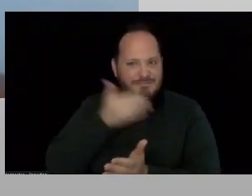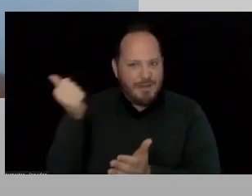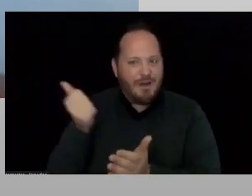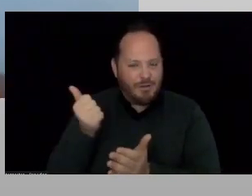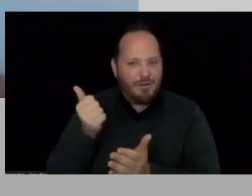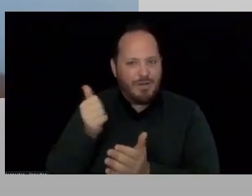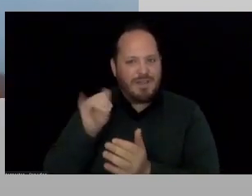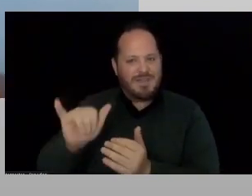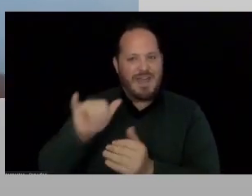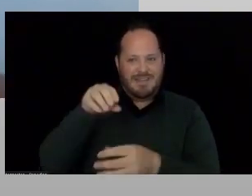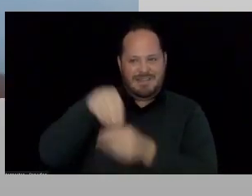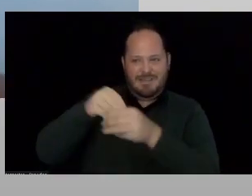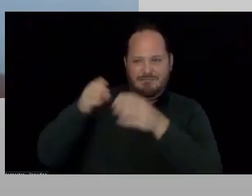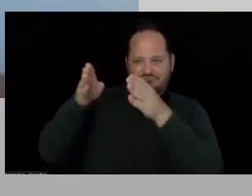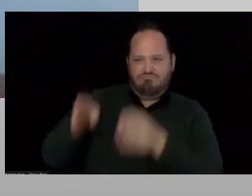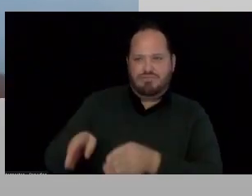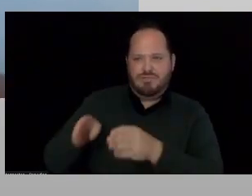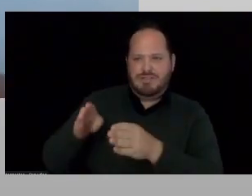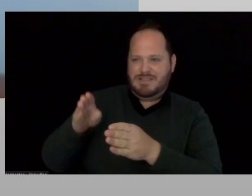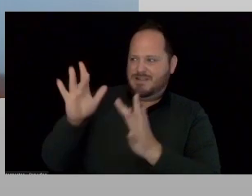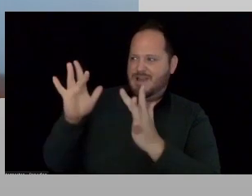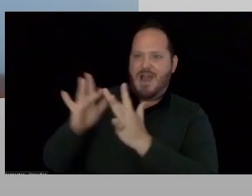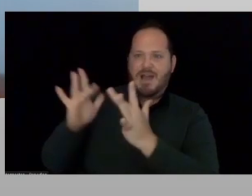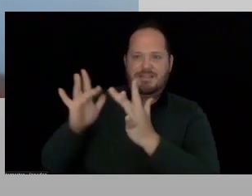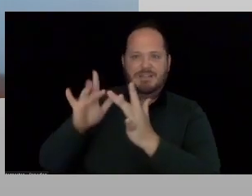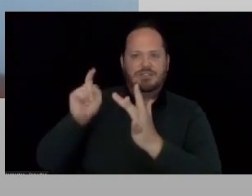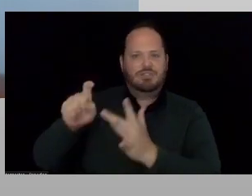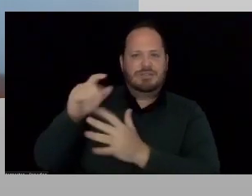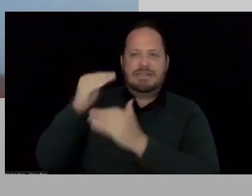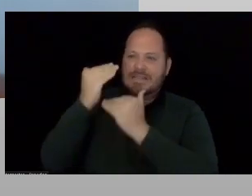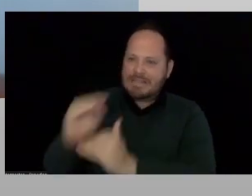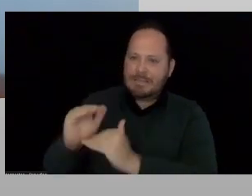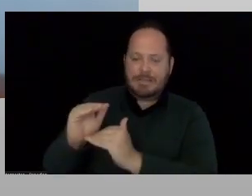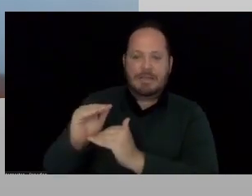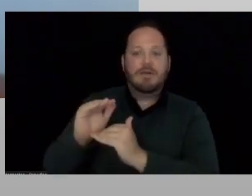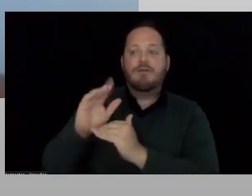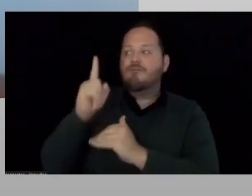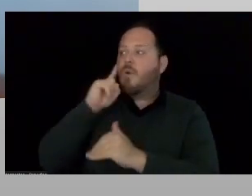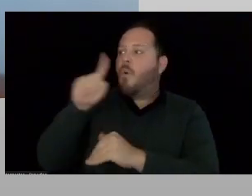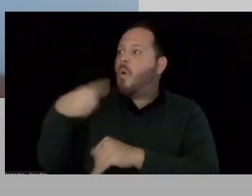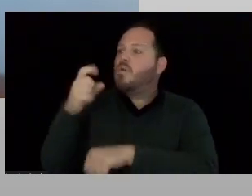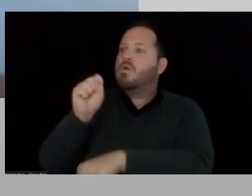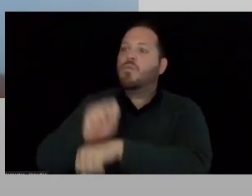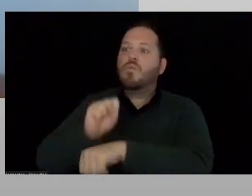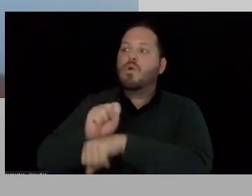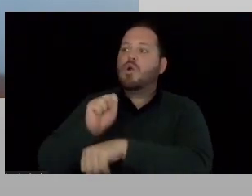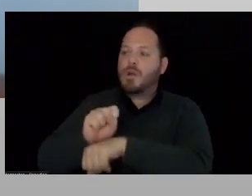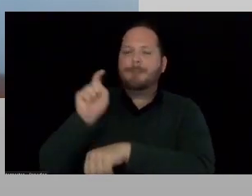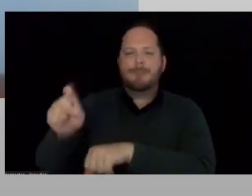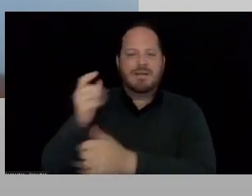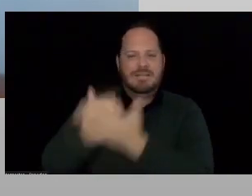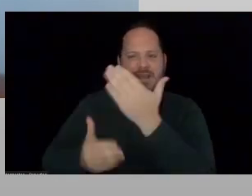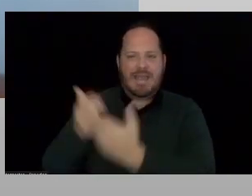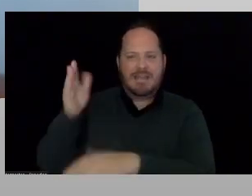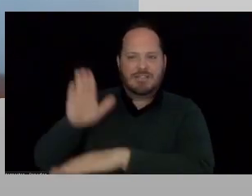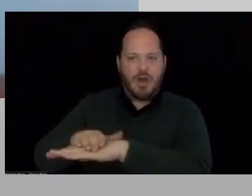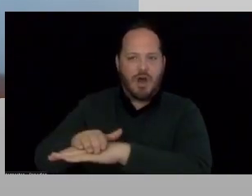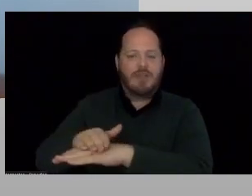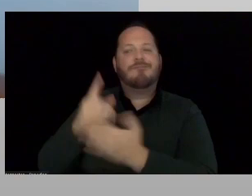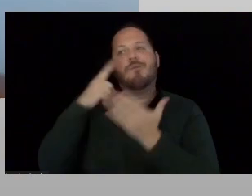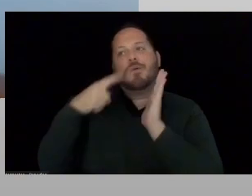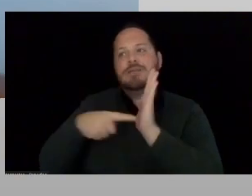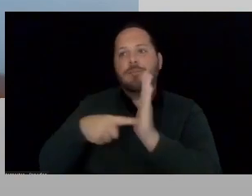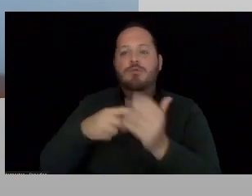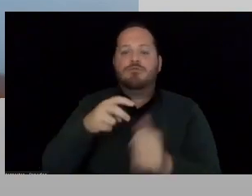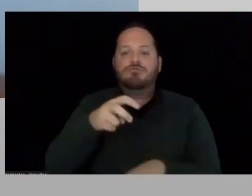should be limited to those tasks that are really hands-on and have to be provided in person, something like transferring or